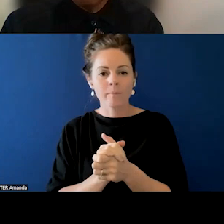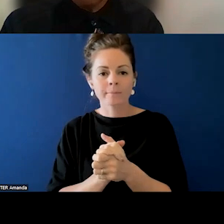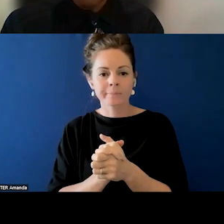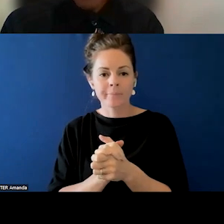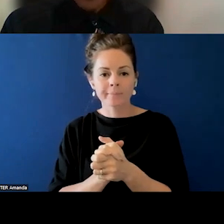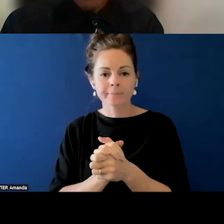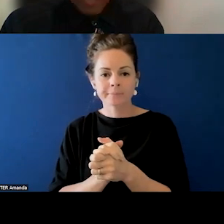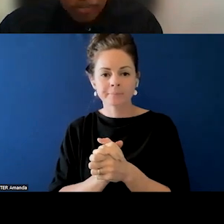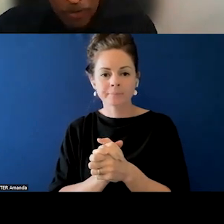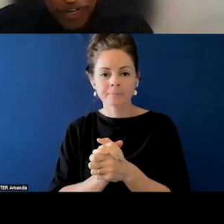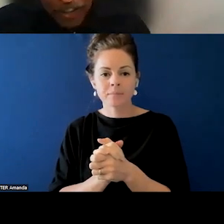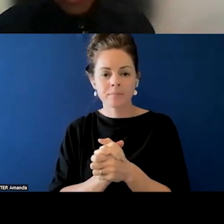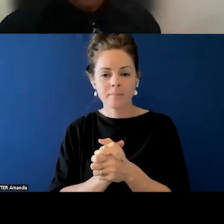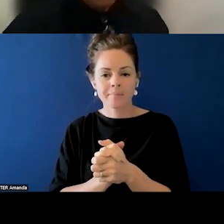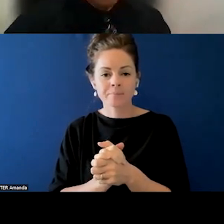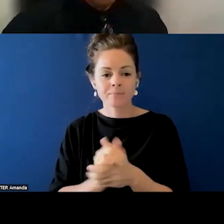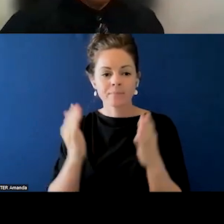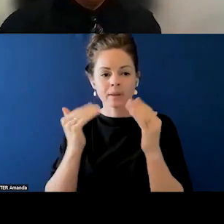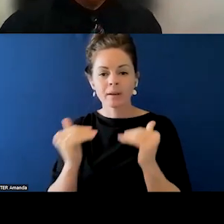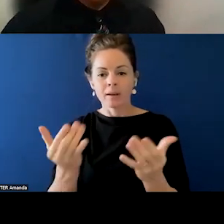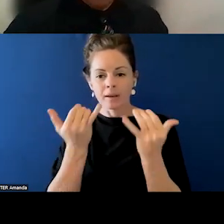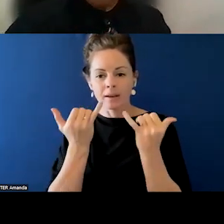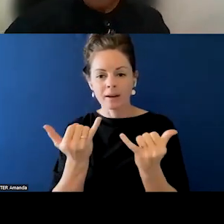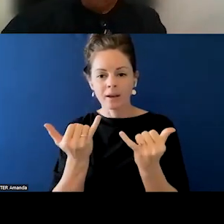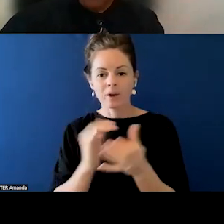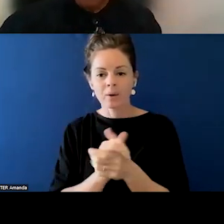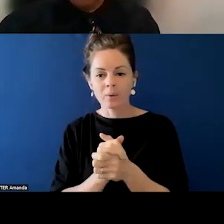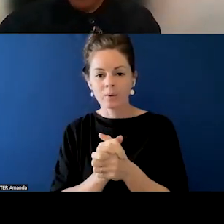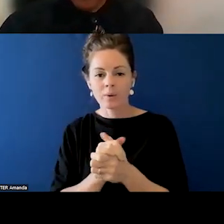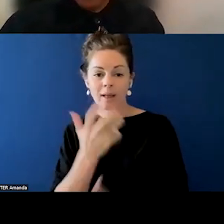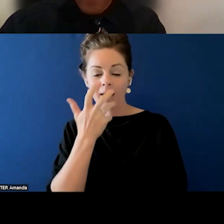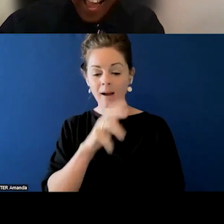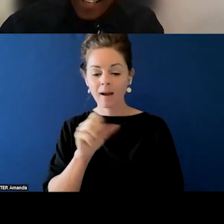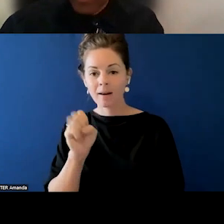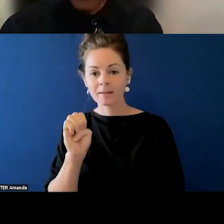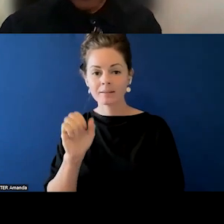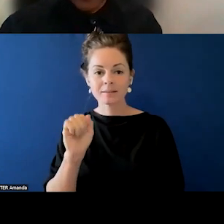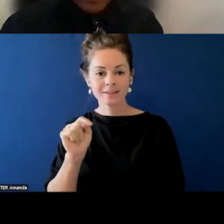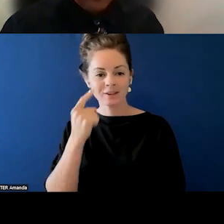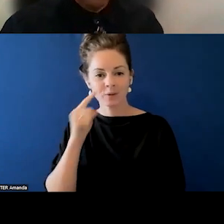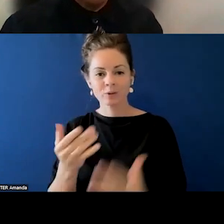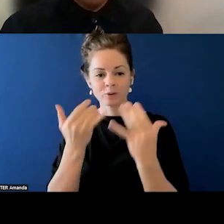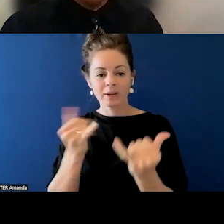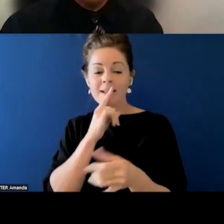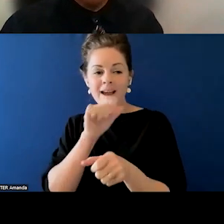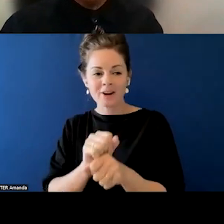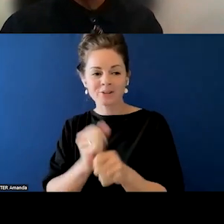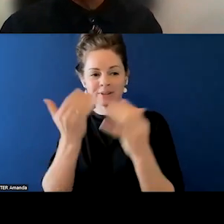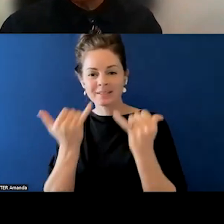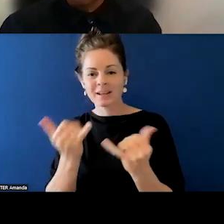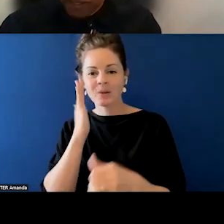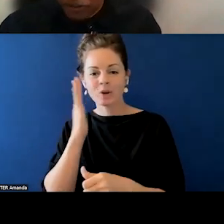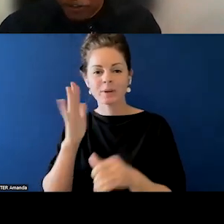discussion. So we're going to move next to the trivia hot seat for today. And actually today we're going to do it as an